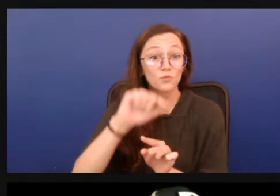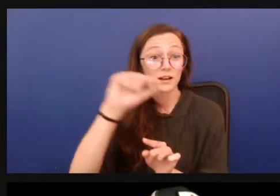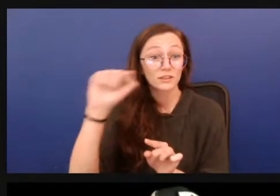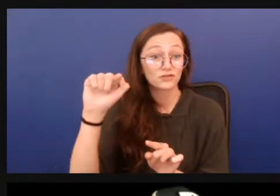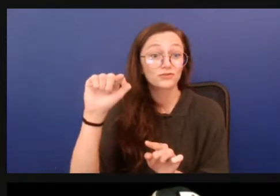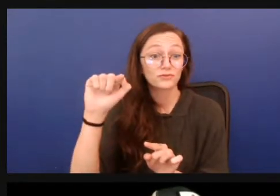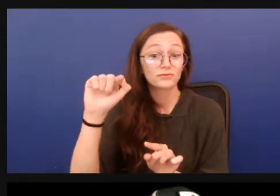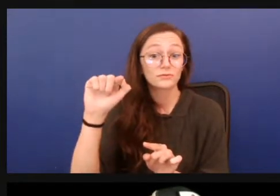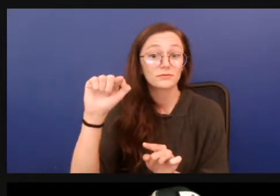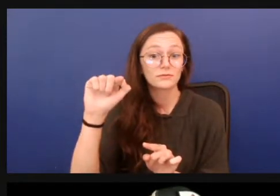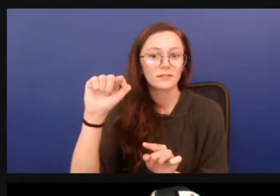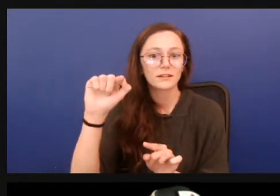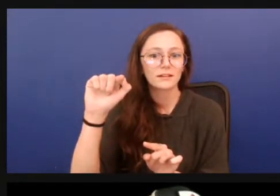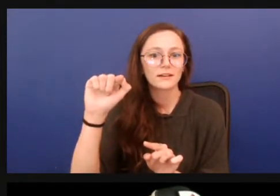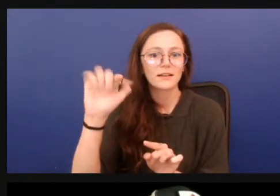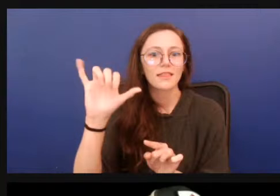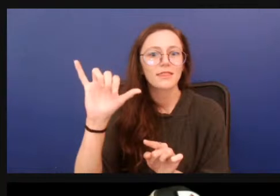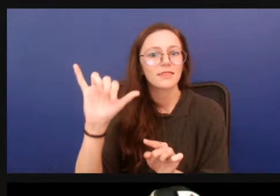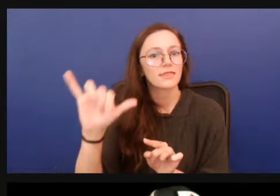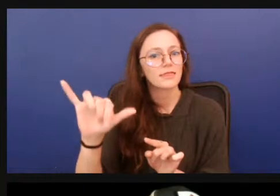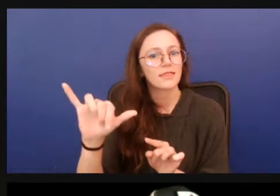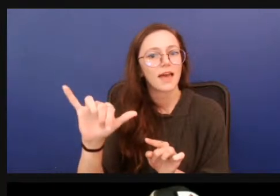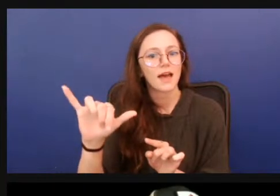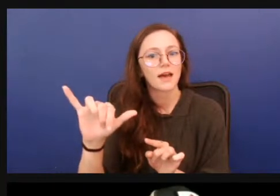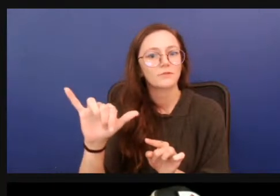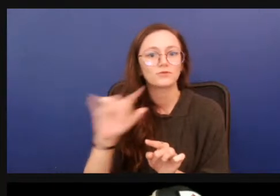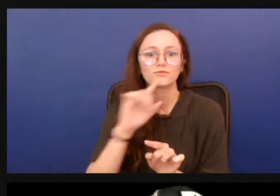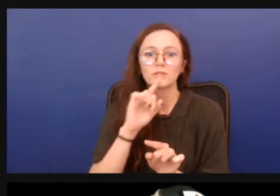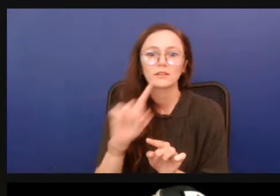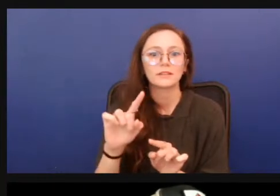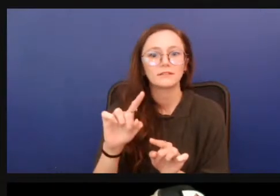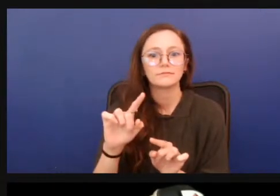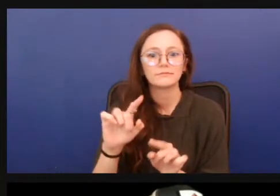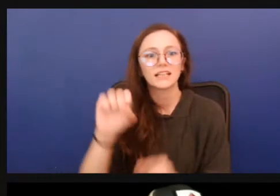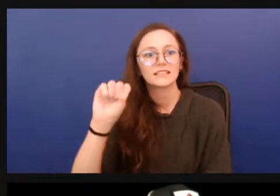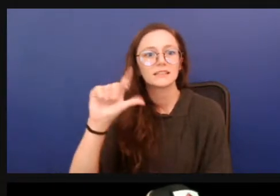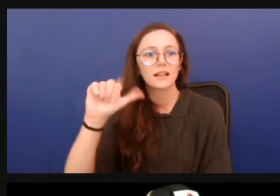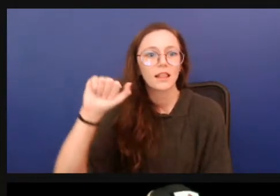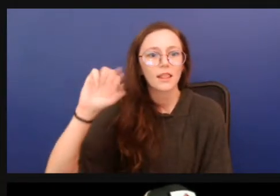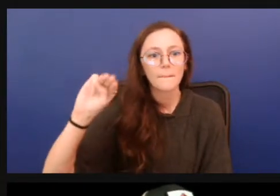that would be the healing a slump area, actually coming on land more, right? Up to there or something like